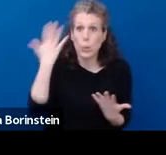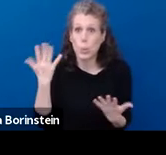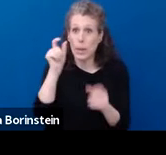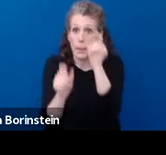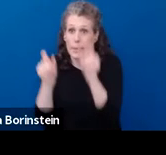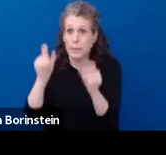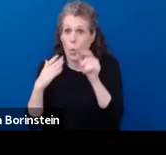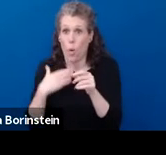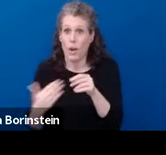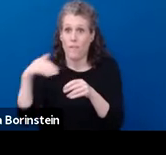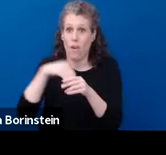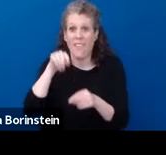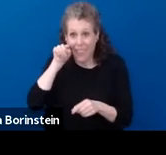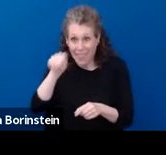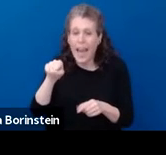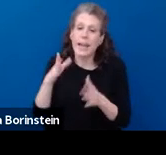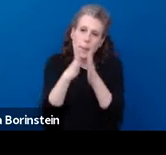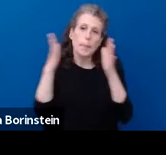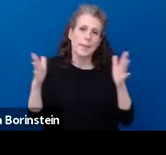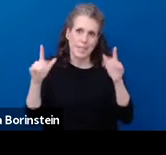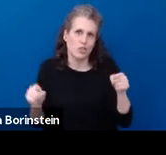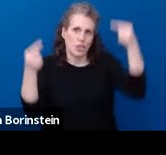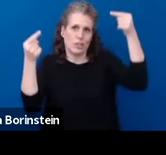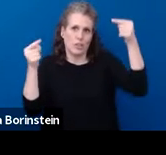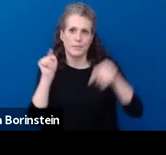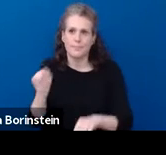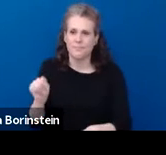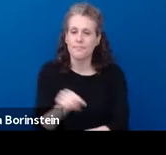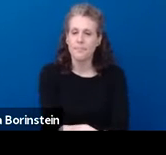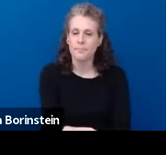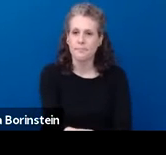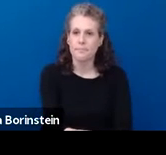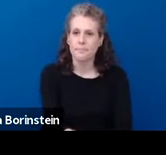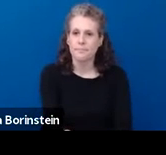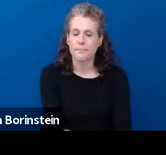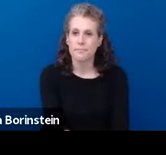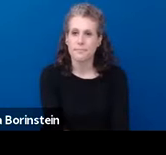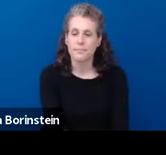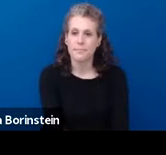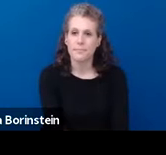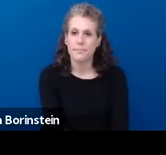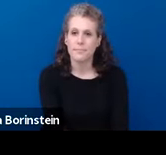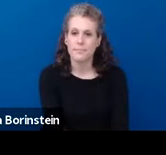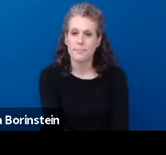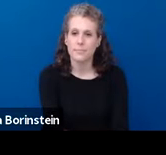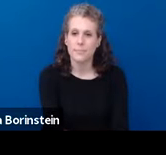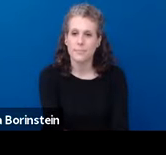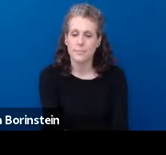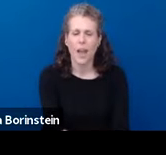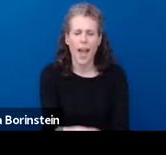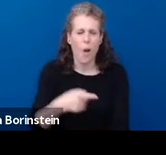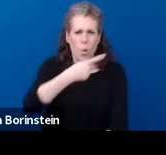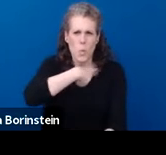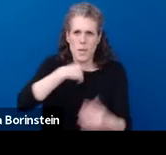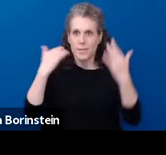part of this was one of the big issues. Yeah. And we had some fantasy of, it